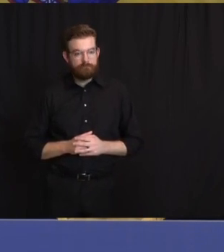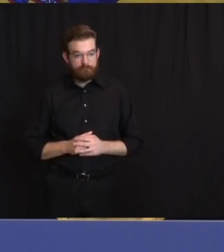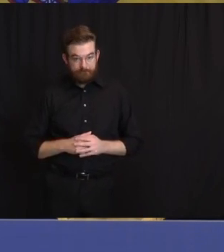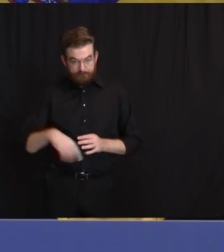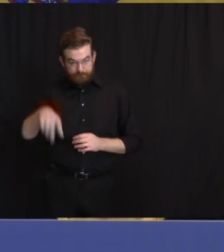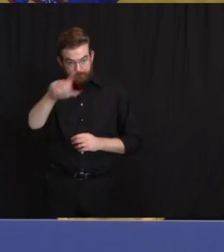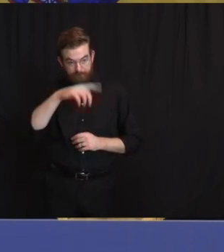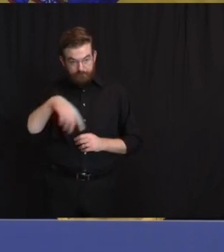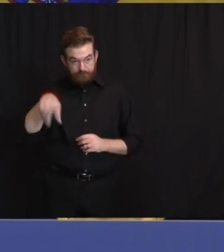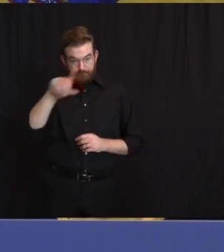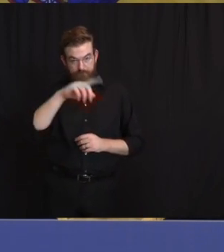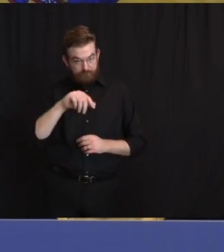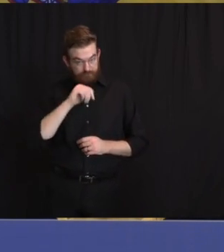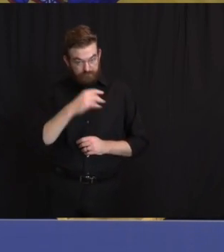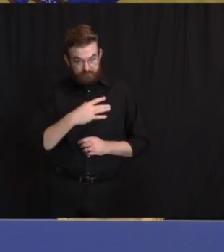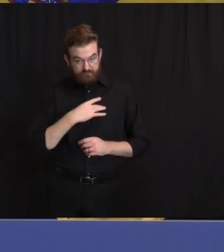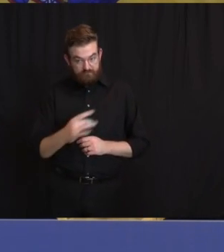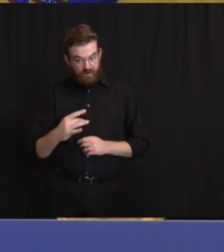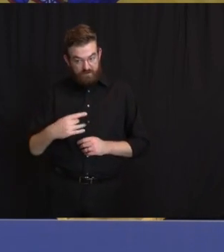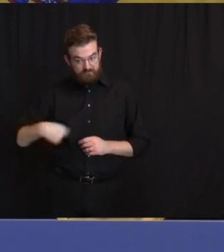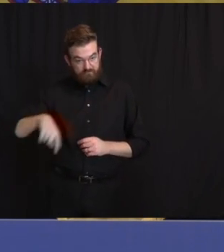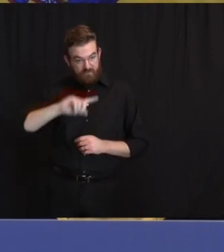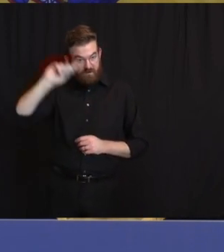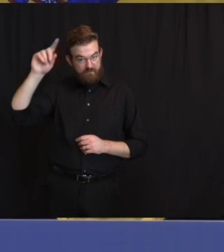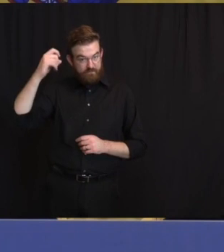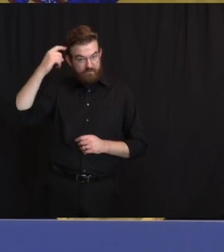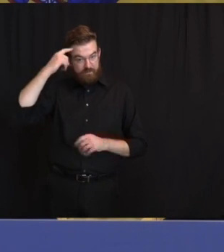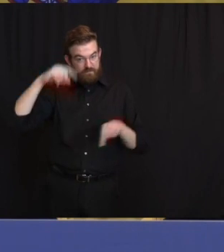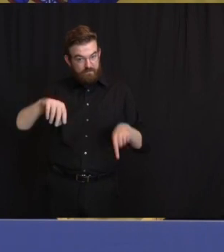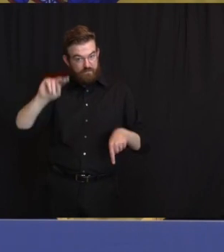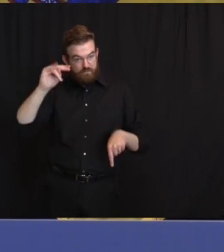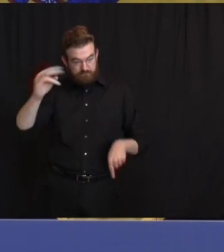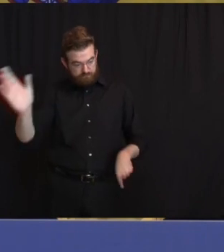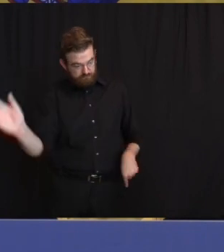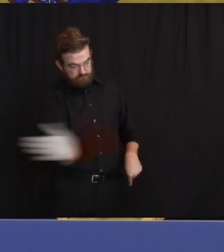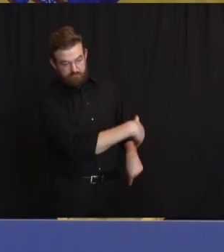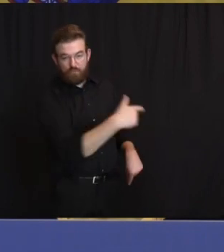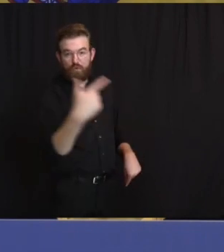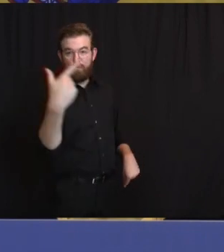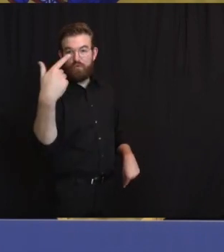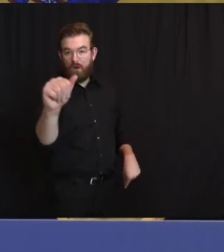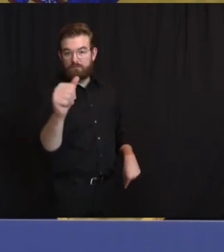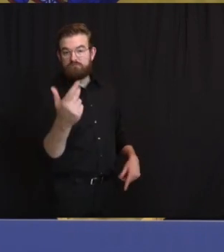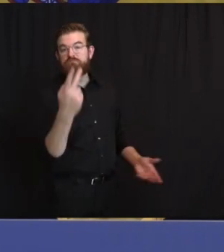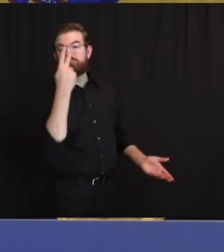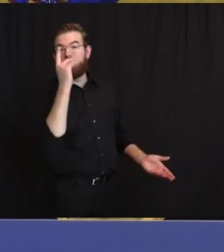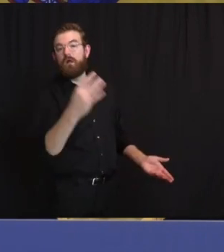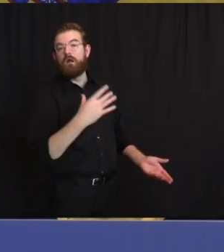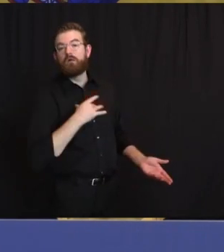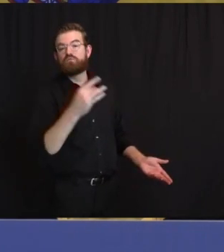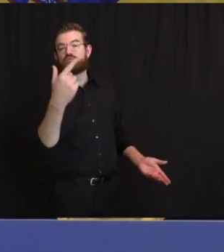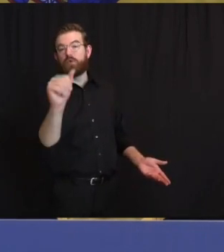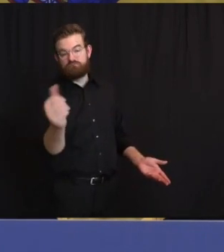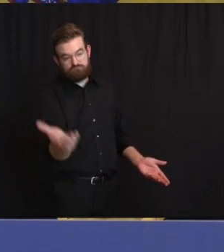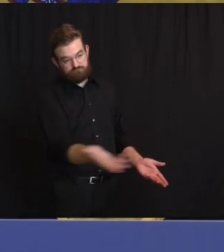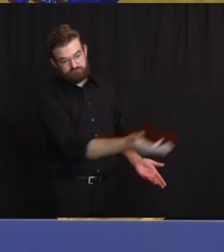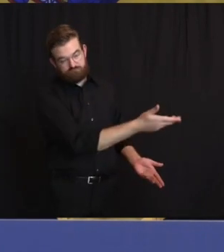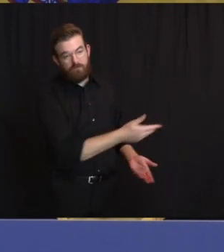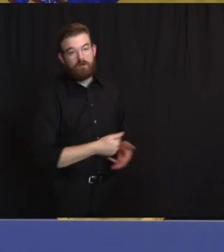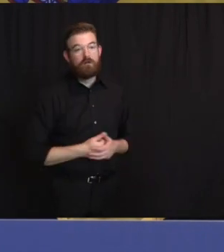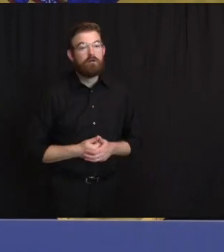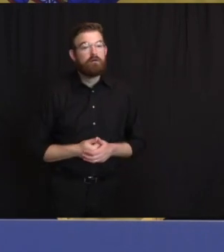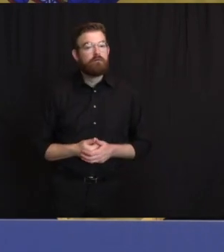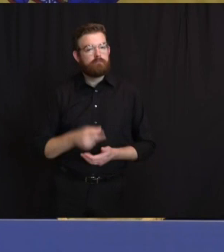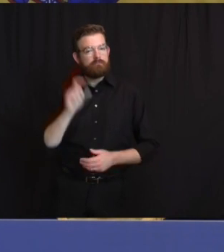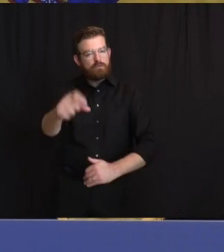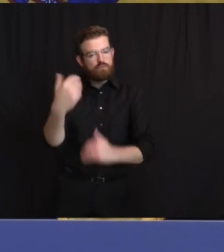that feels? I mean, we need responsible leadership in this country right now, in every